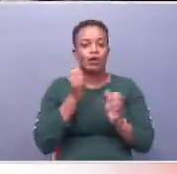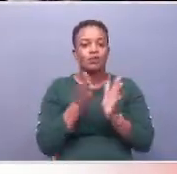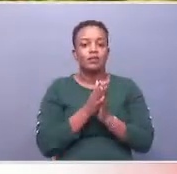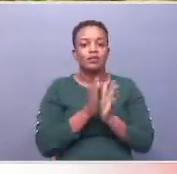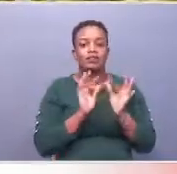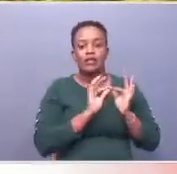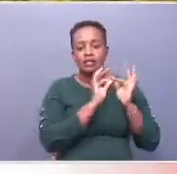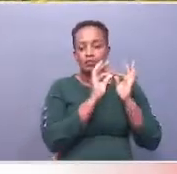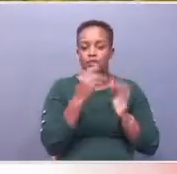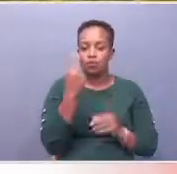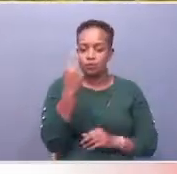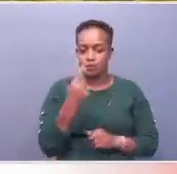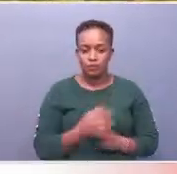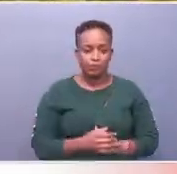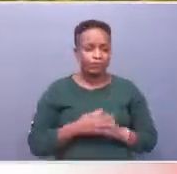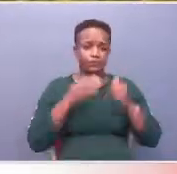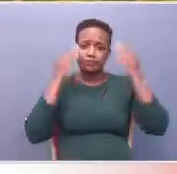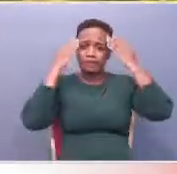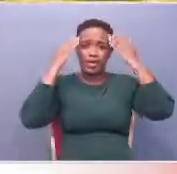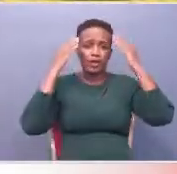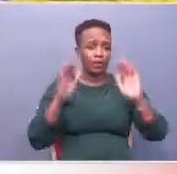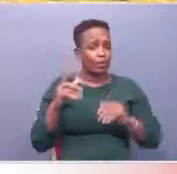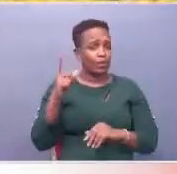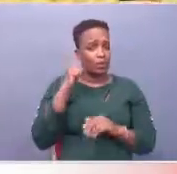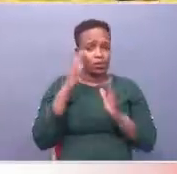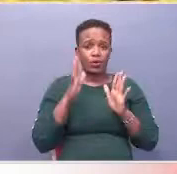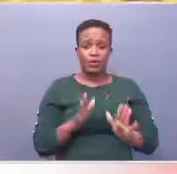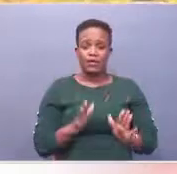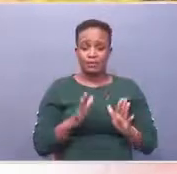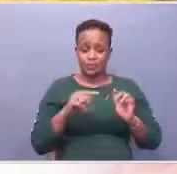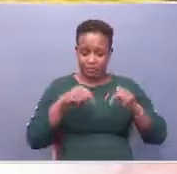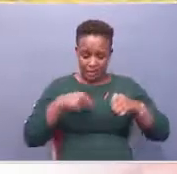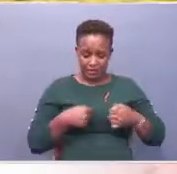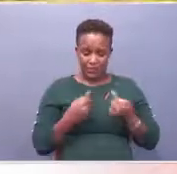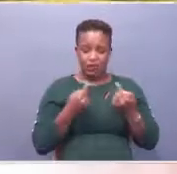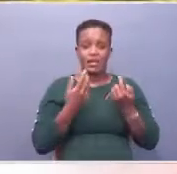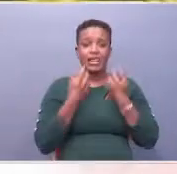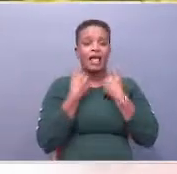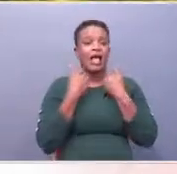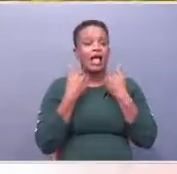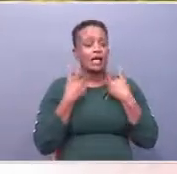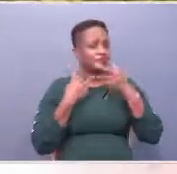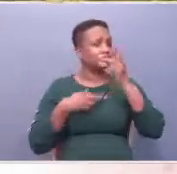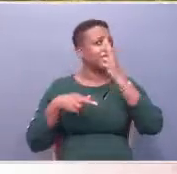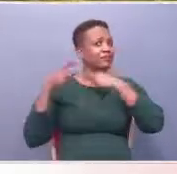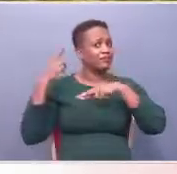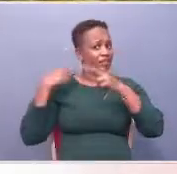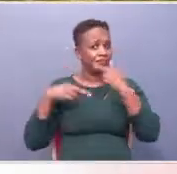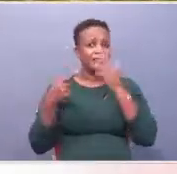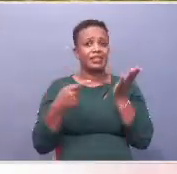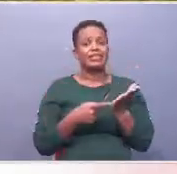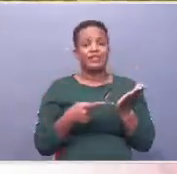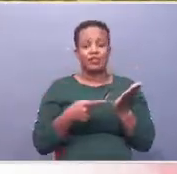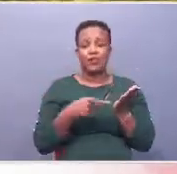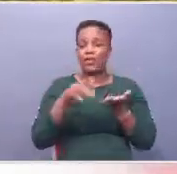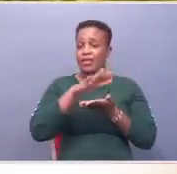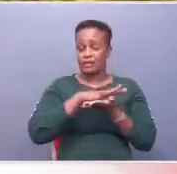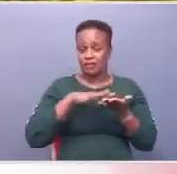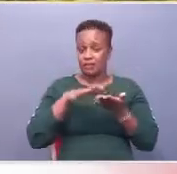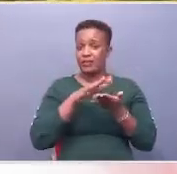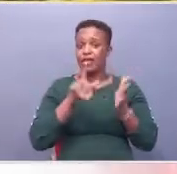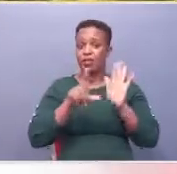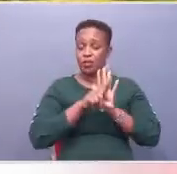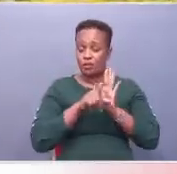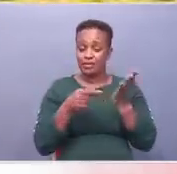Umoja movement. I don't know, our lawyers, one of them being myself, will have to really reflect on the technicality, that legal